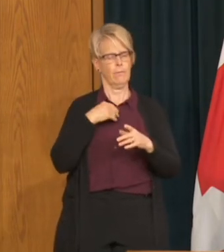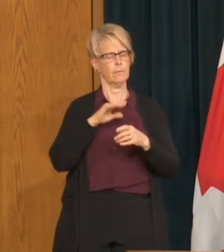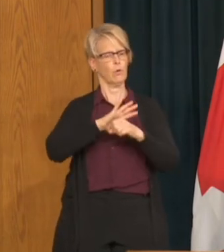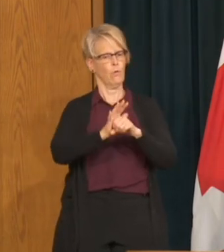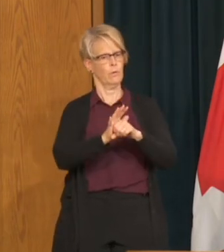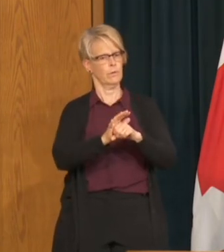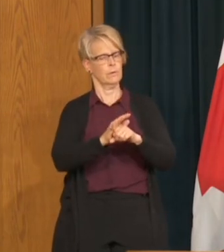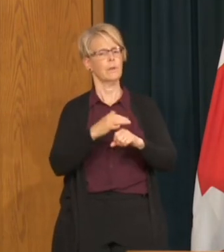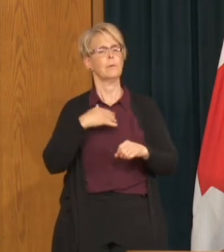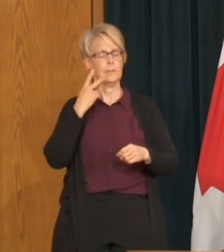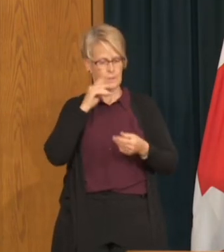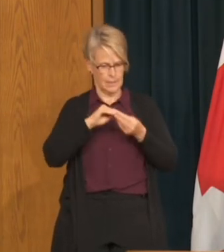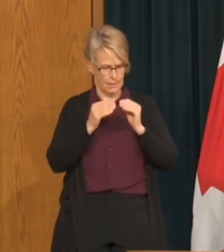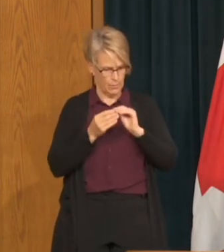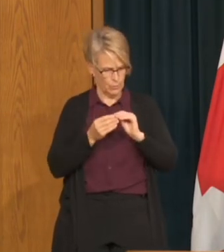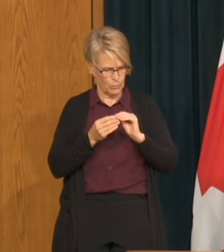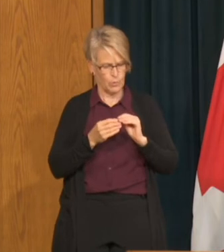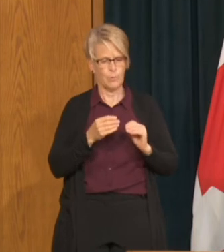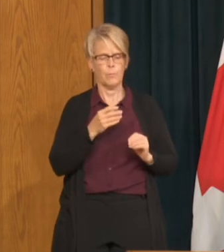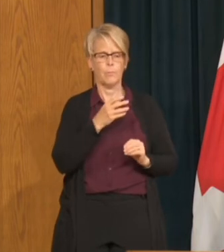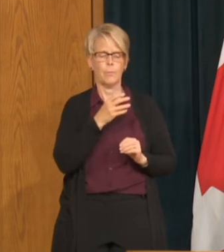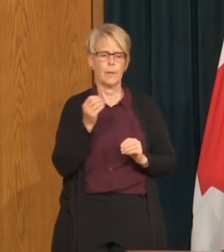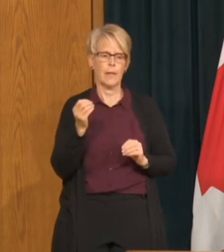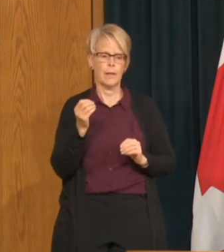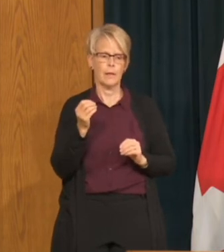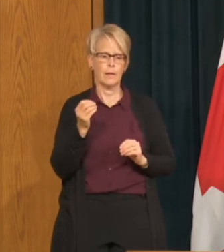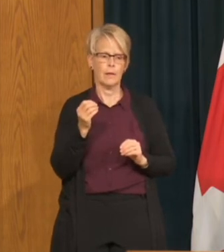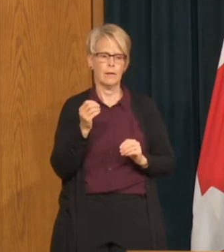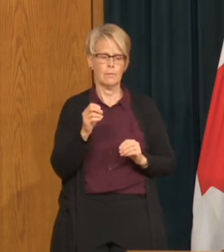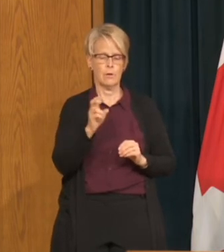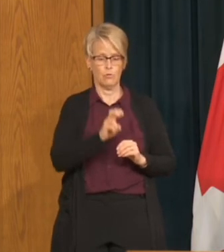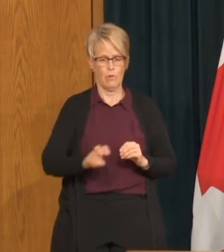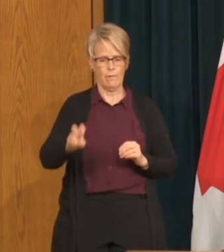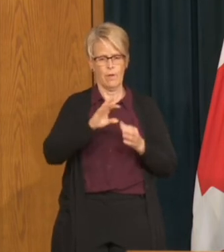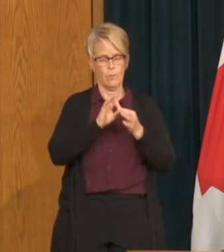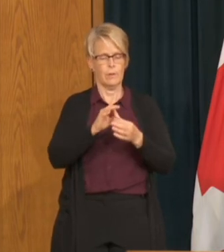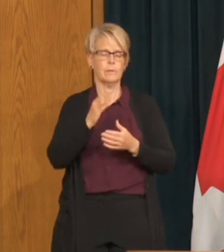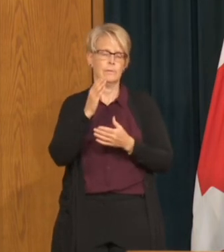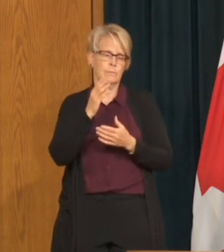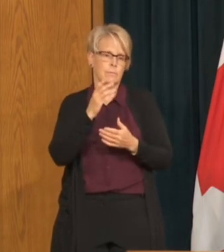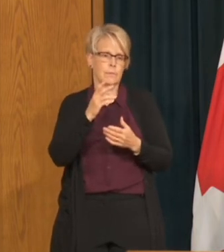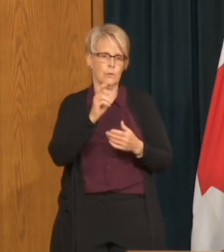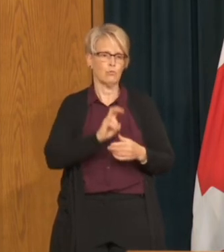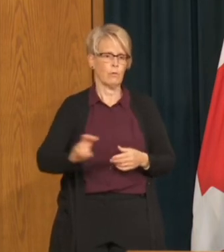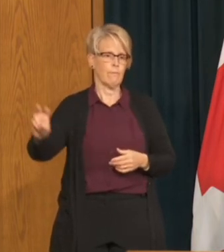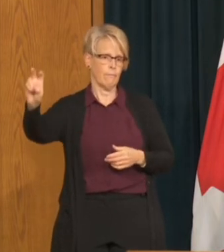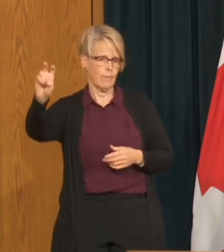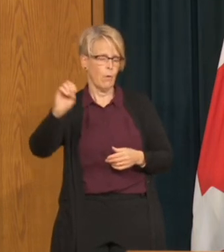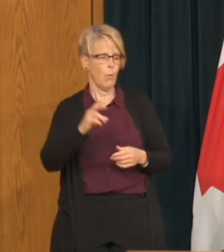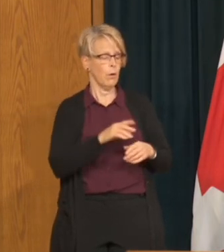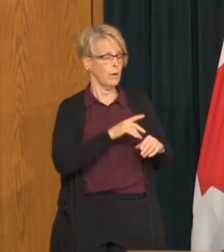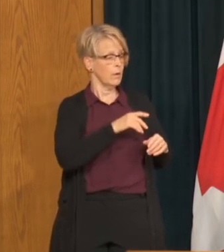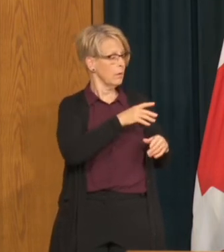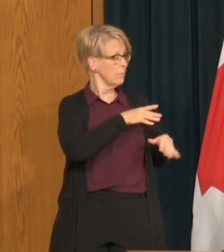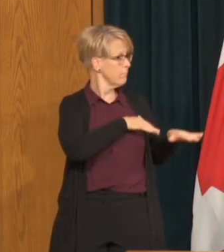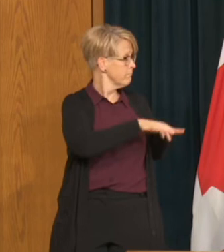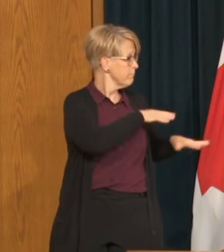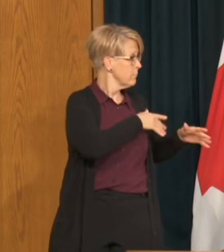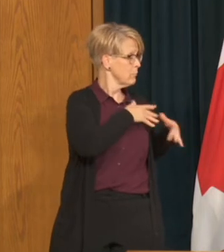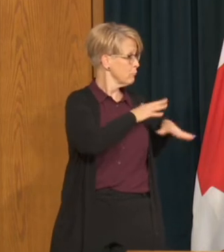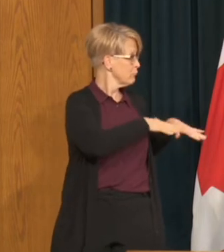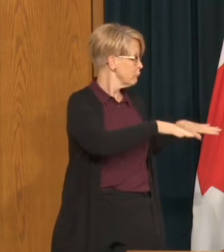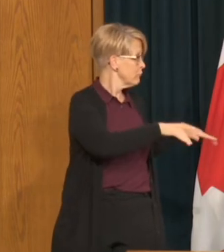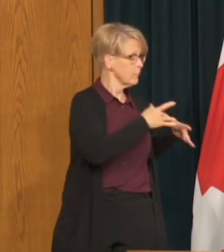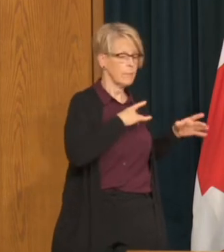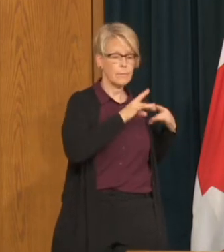which we are seeing now, and also occasionally travel-related, either international or interprovincial. But overall,